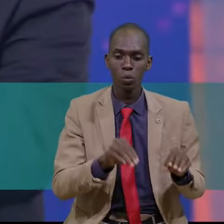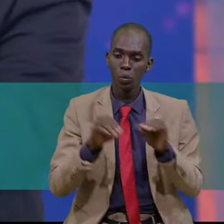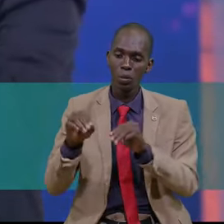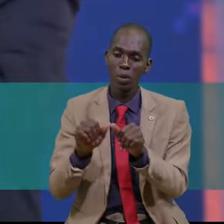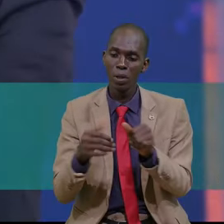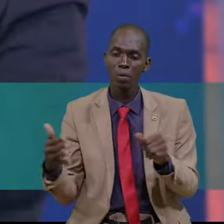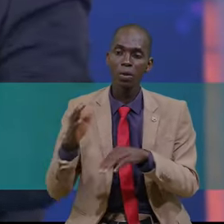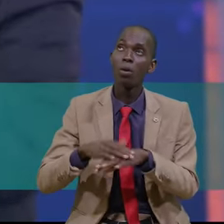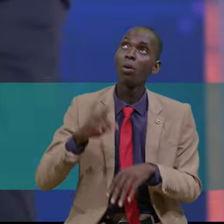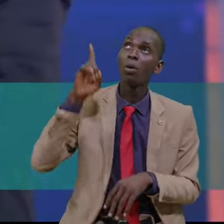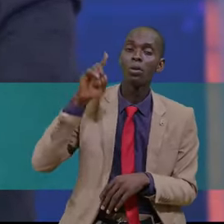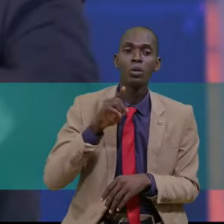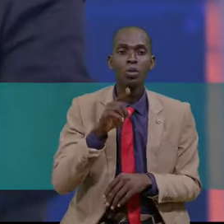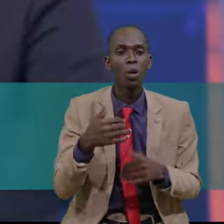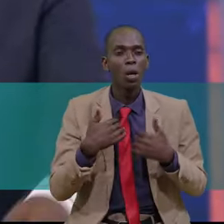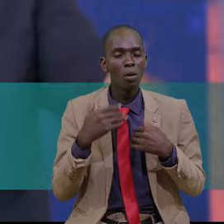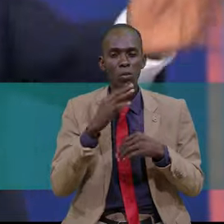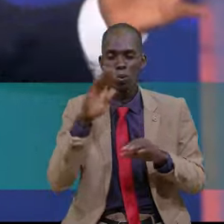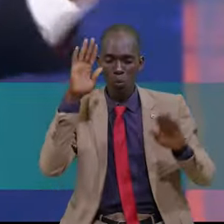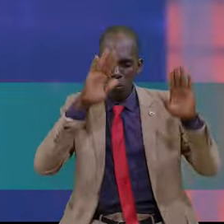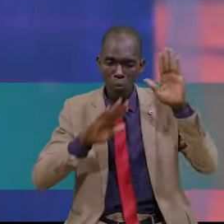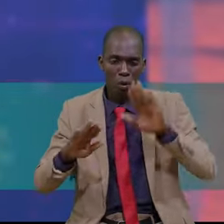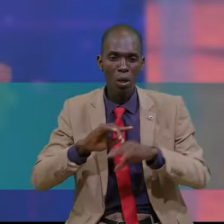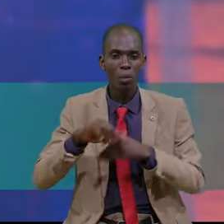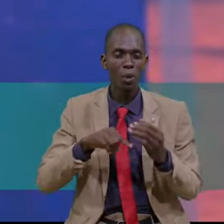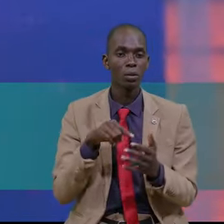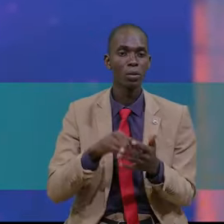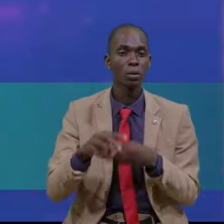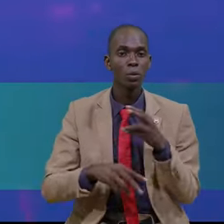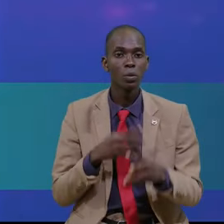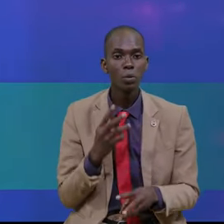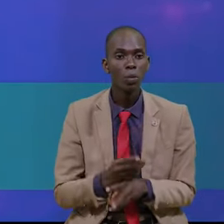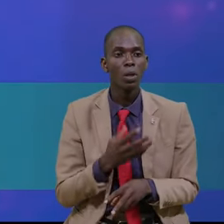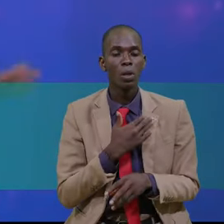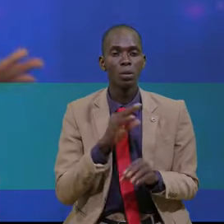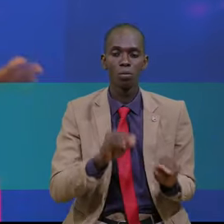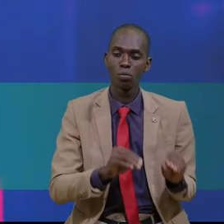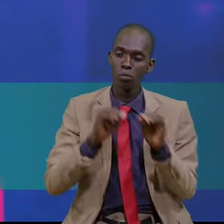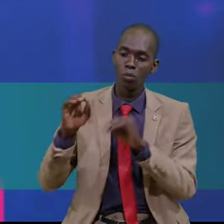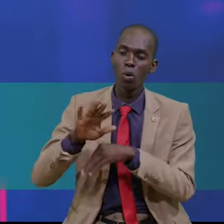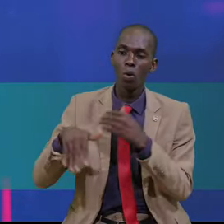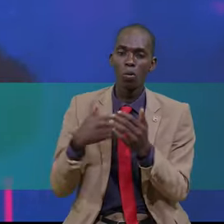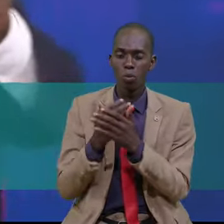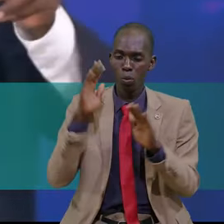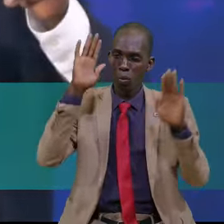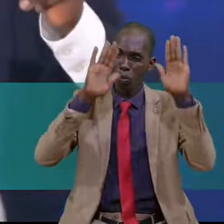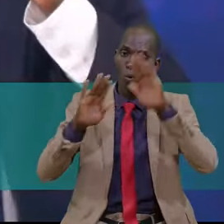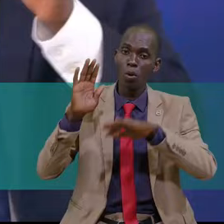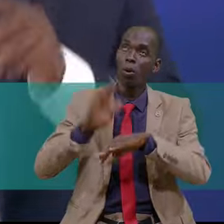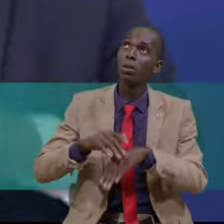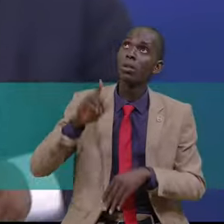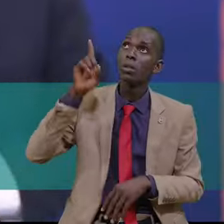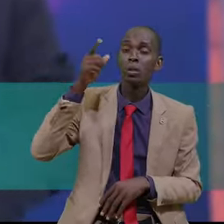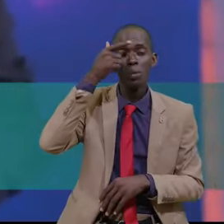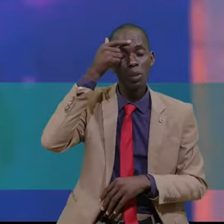you have no care in this world and you cast all your cares on him because